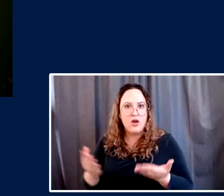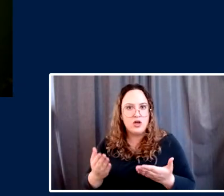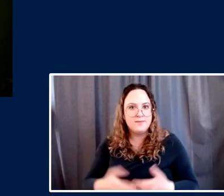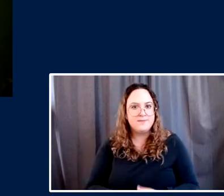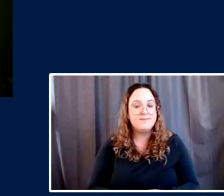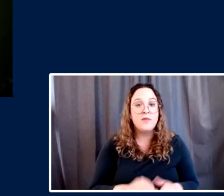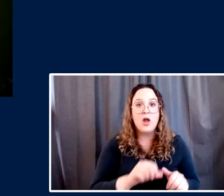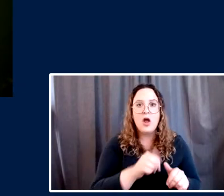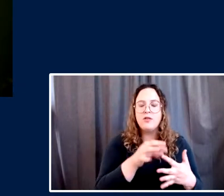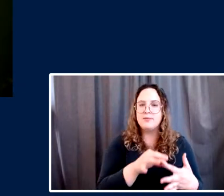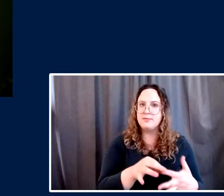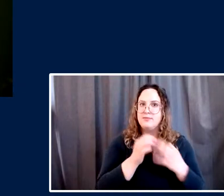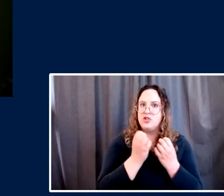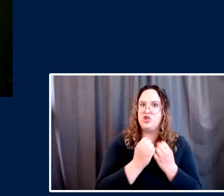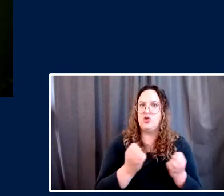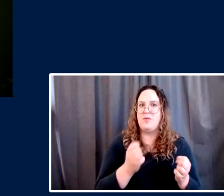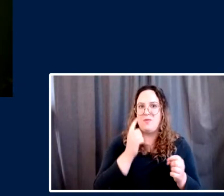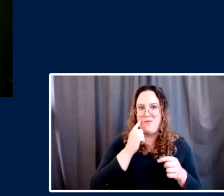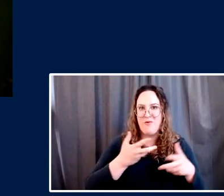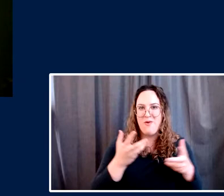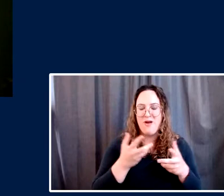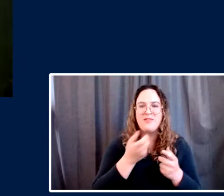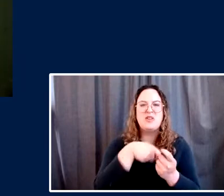are designed for specific tasks,